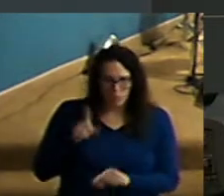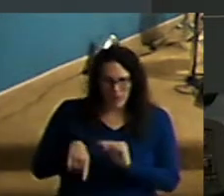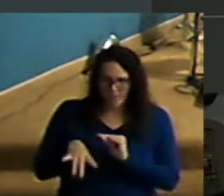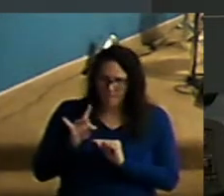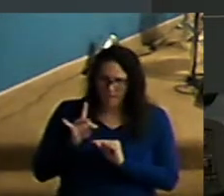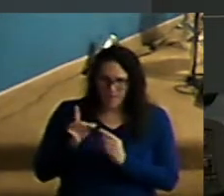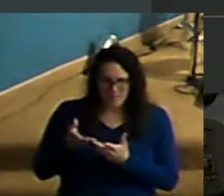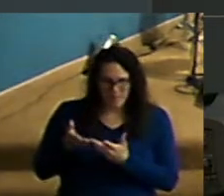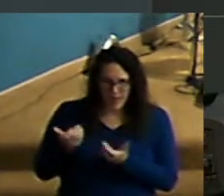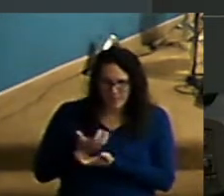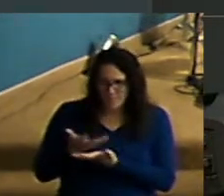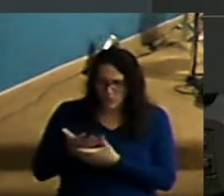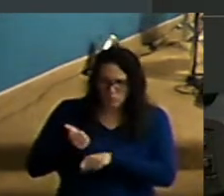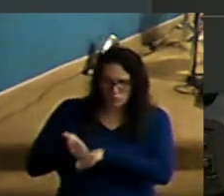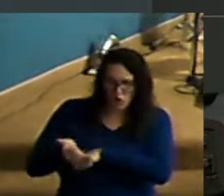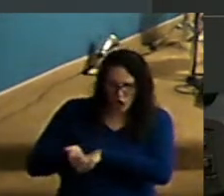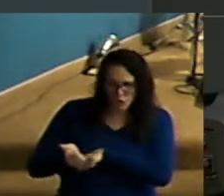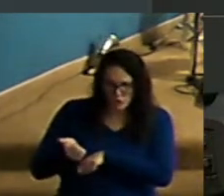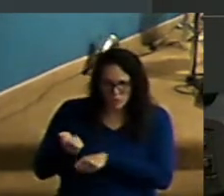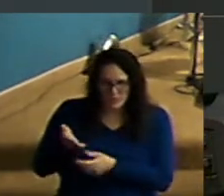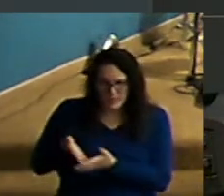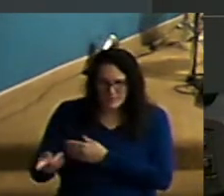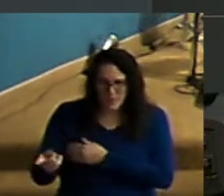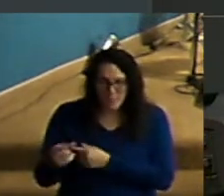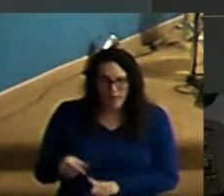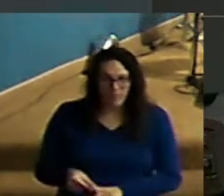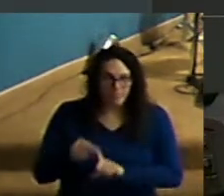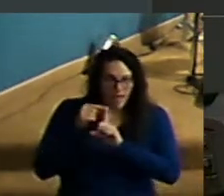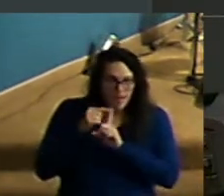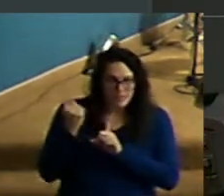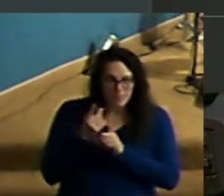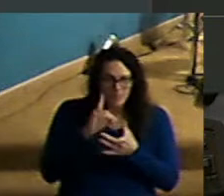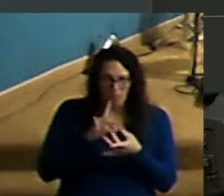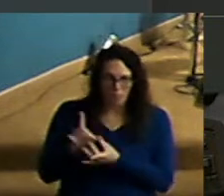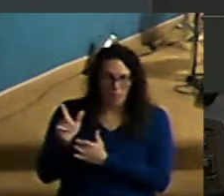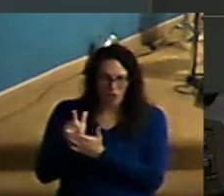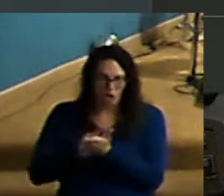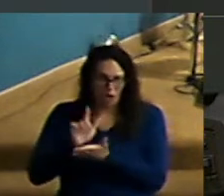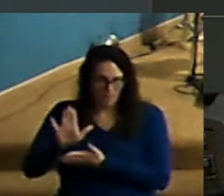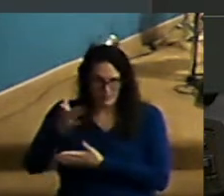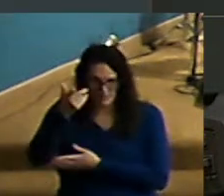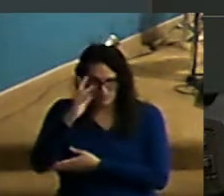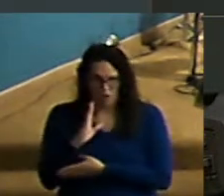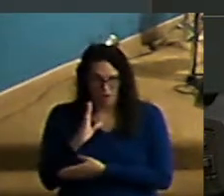this man, Daniel, unless it has something to do with the law of his God.